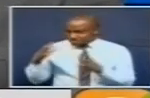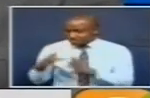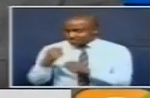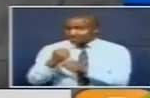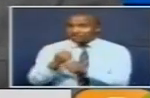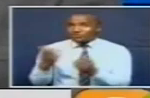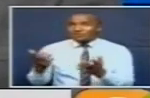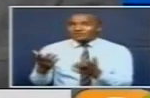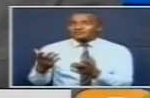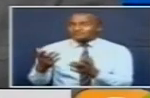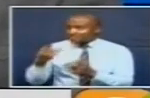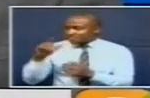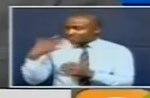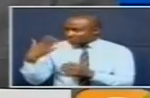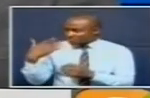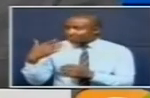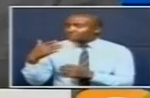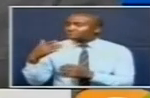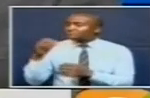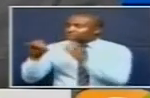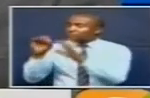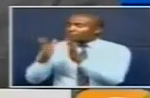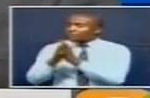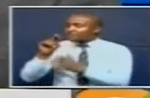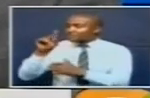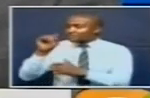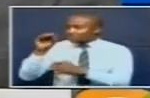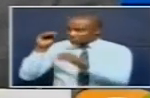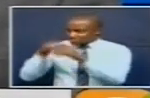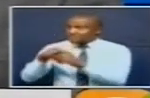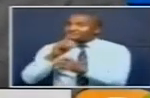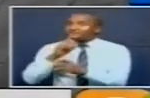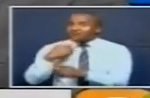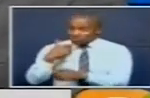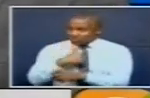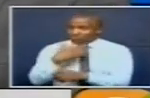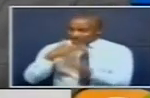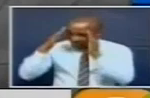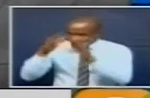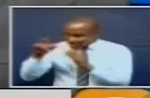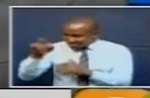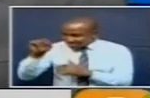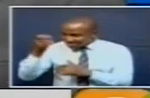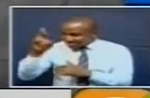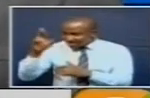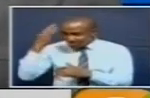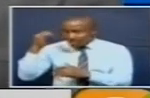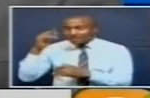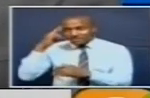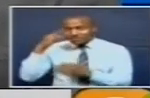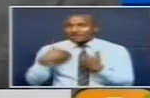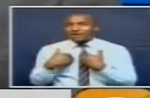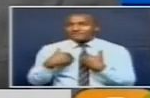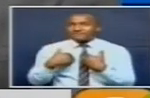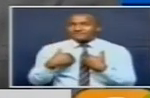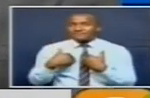to upload the tender document with a note on the website indicating that, yes, we are going for restricted tender for this particular purpose. But then there was this rosket